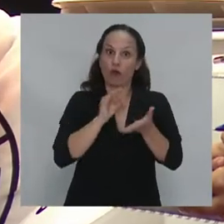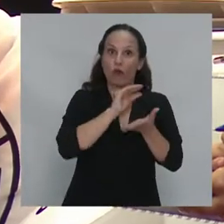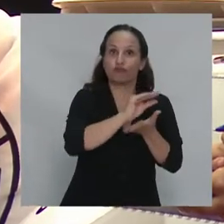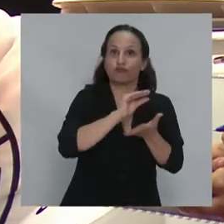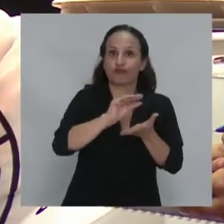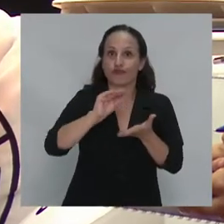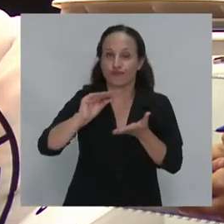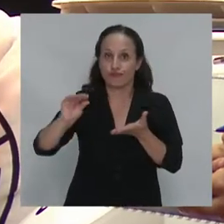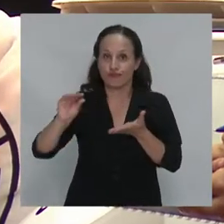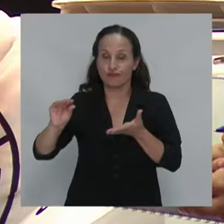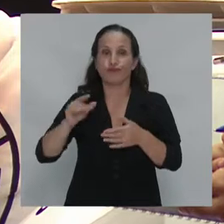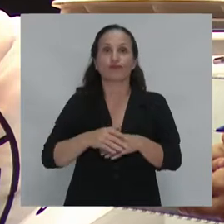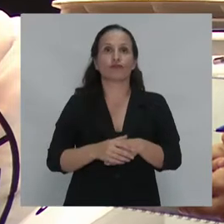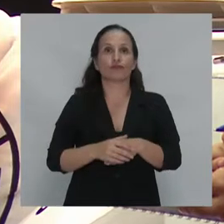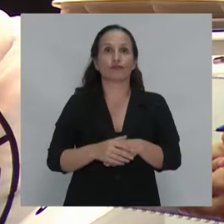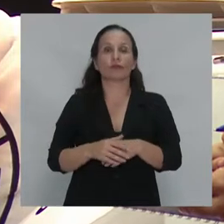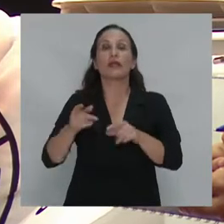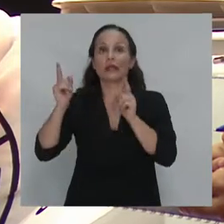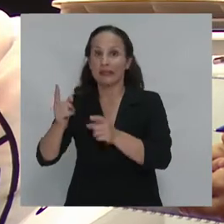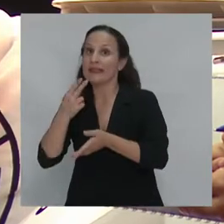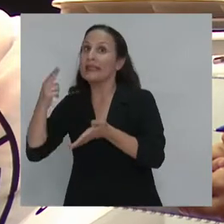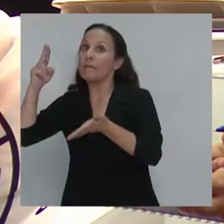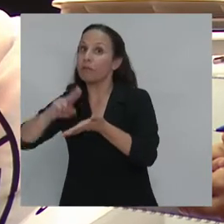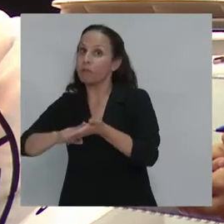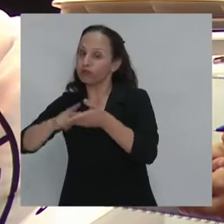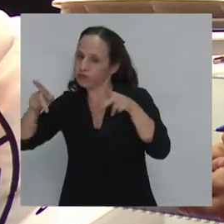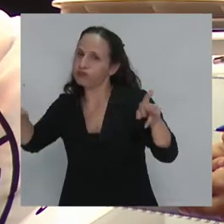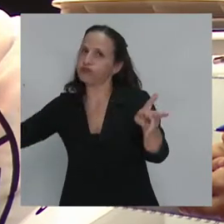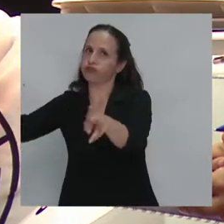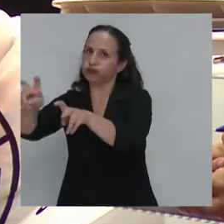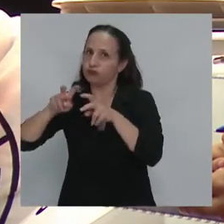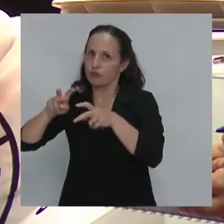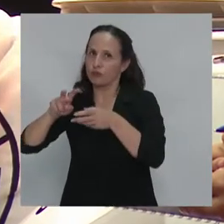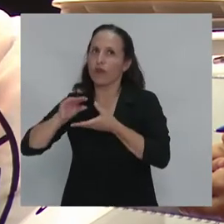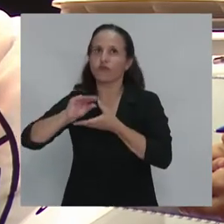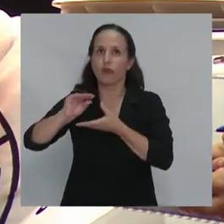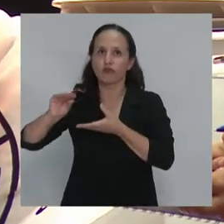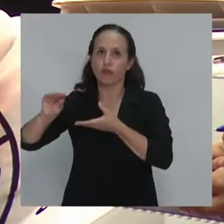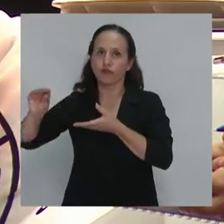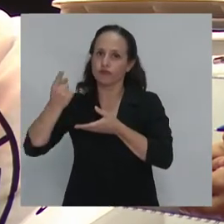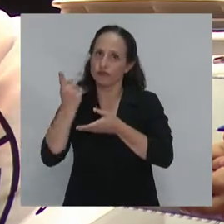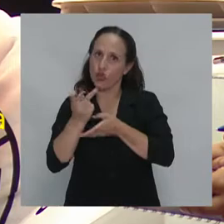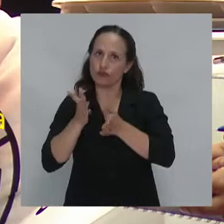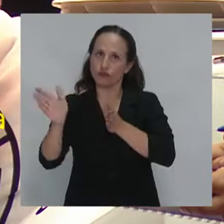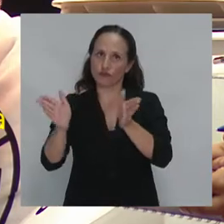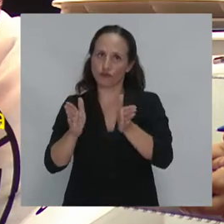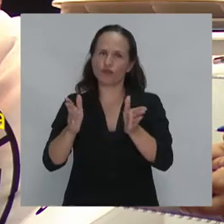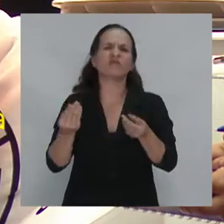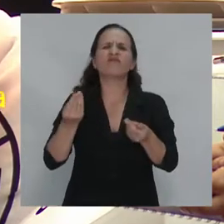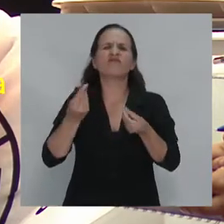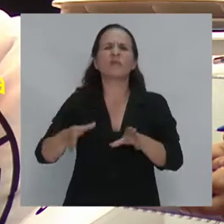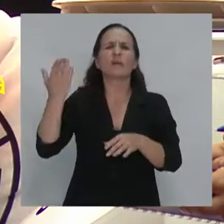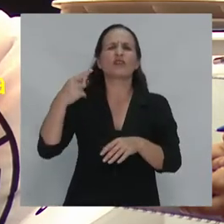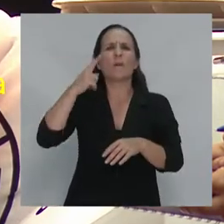rent and interest from the sharing out of surplus value this was established in 1897 by Wilfredo Pareto the property